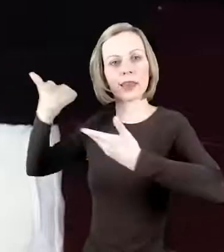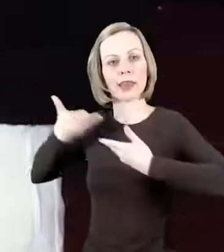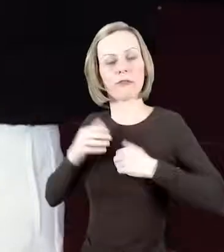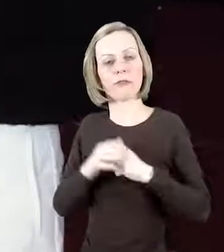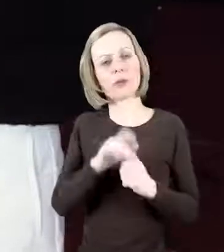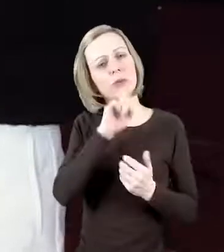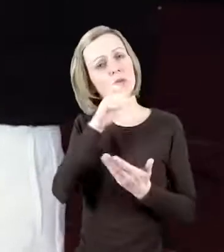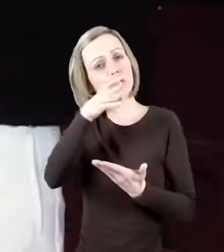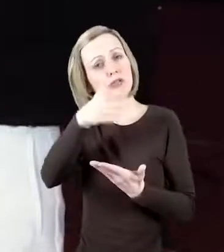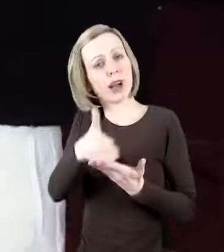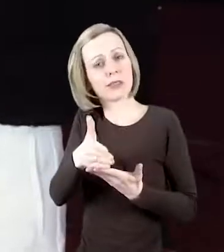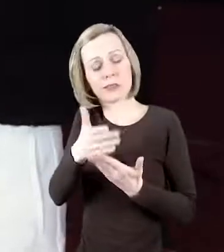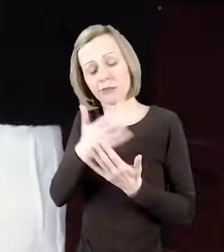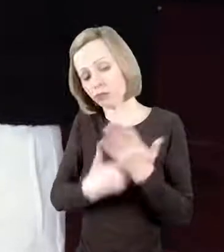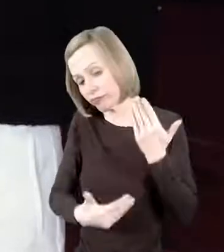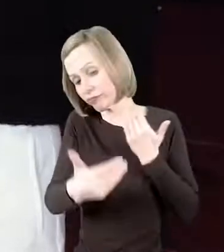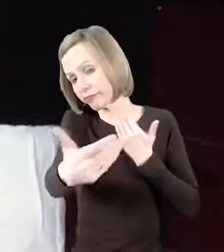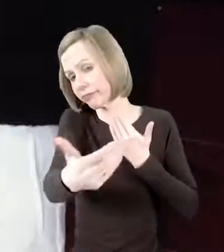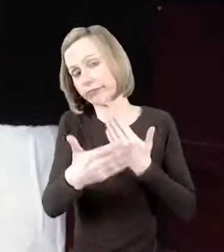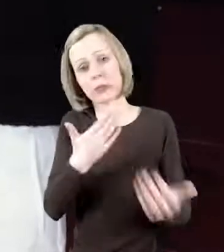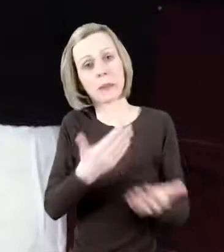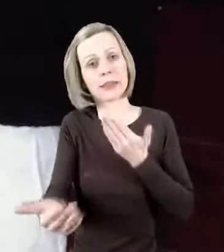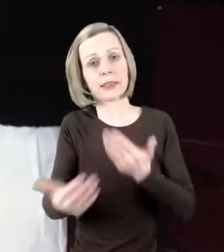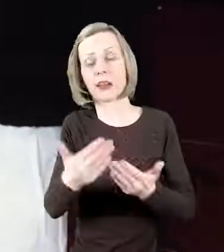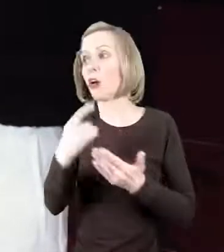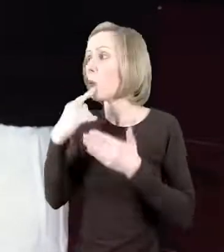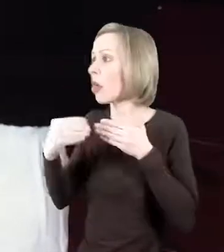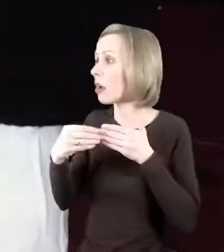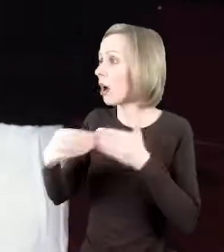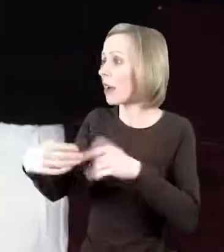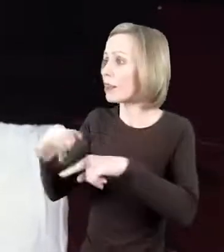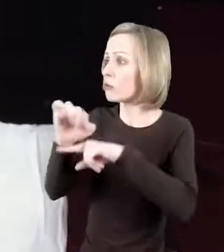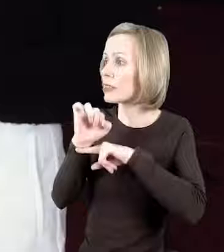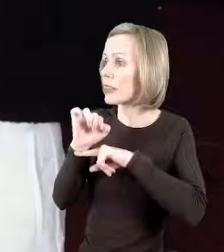matter what, you will guide us, protect us, and be gracious towards us.